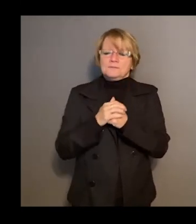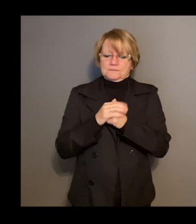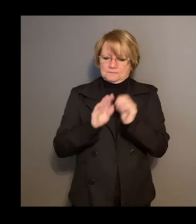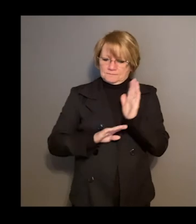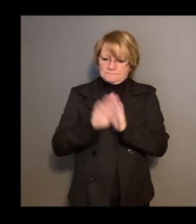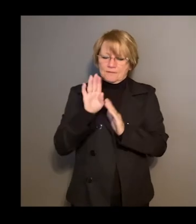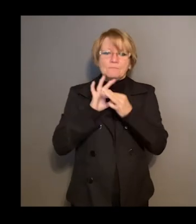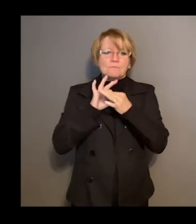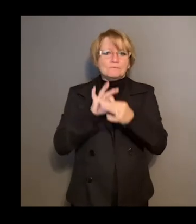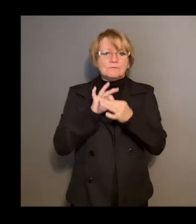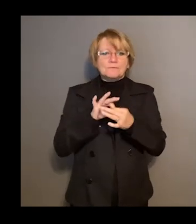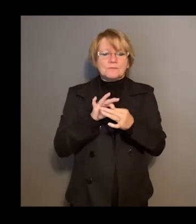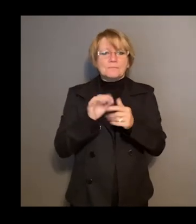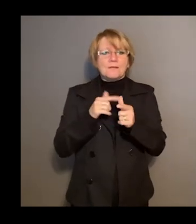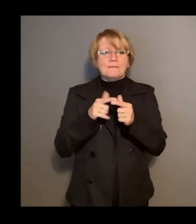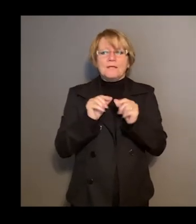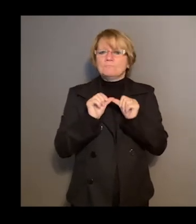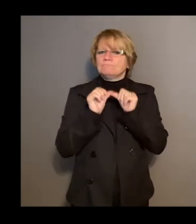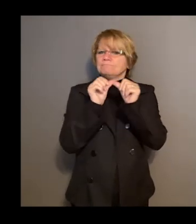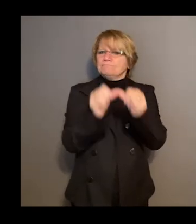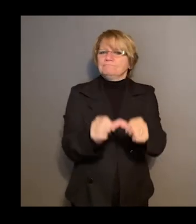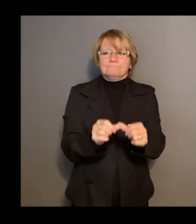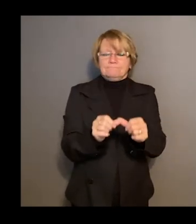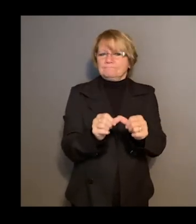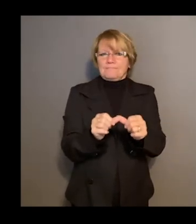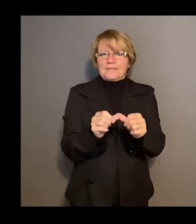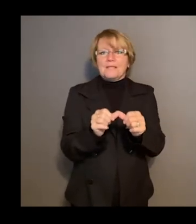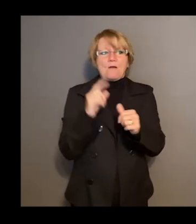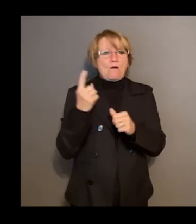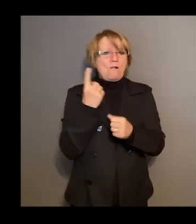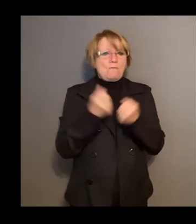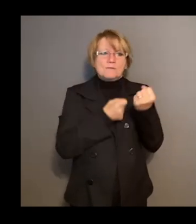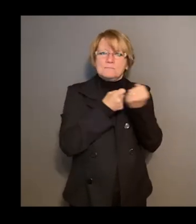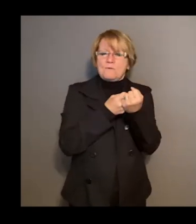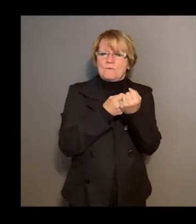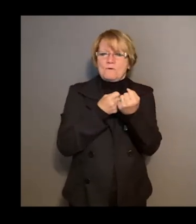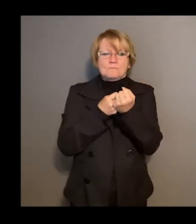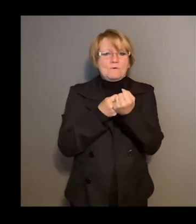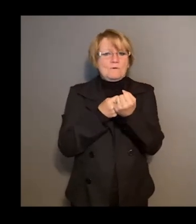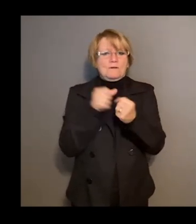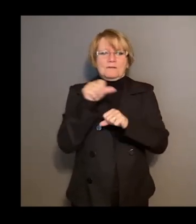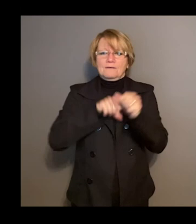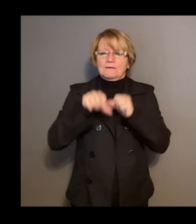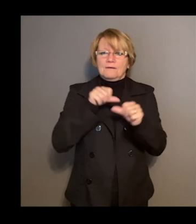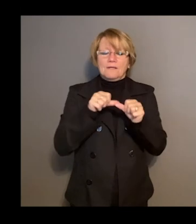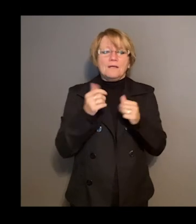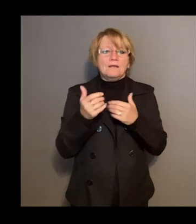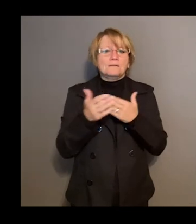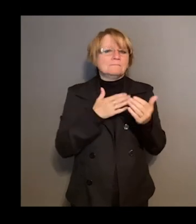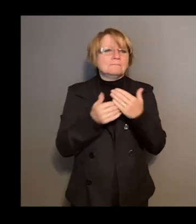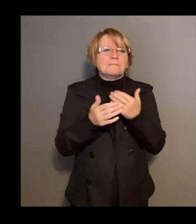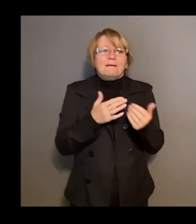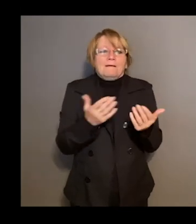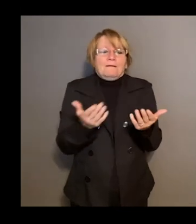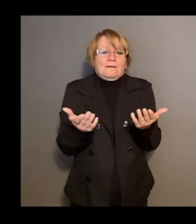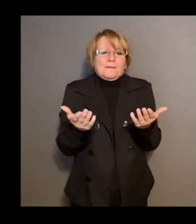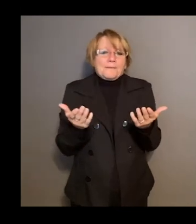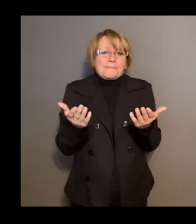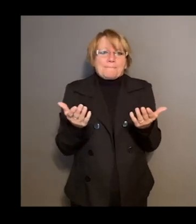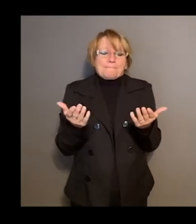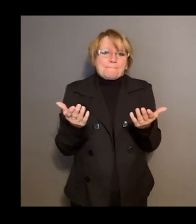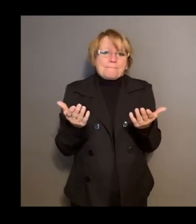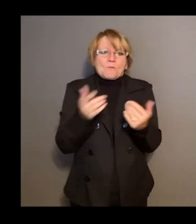relationships with. And I've always had their backs, and they have my back. And this is what I think we all can do for one another. It doesn't